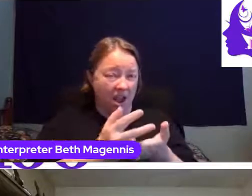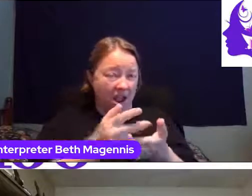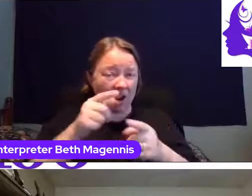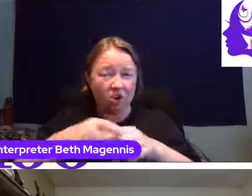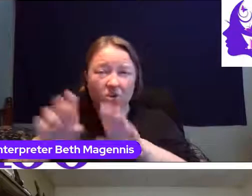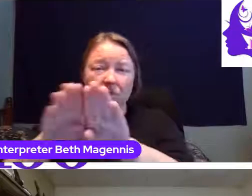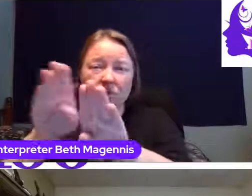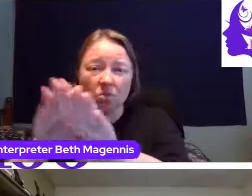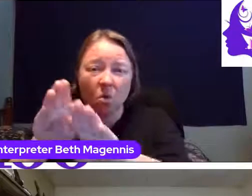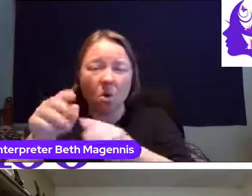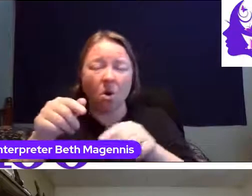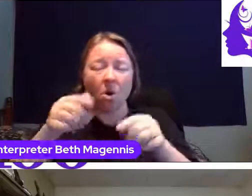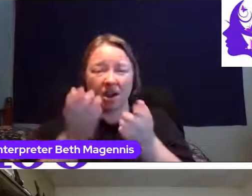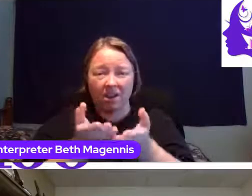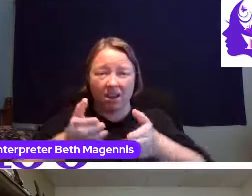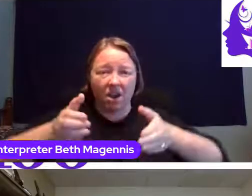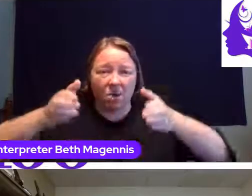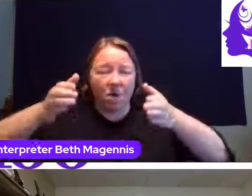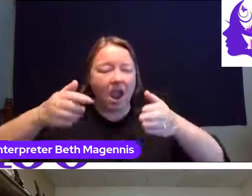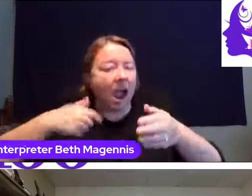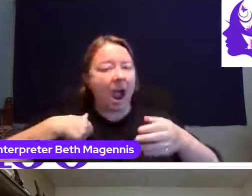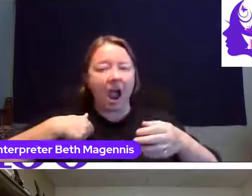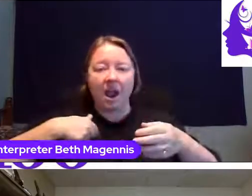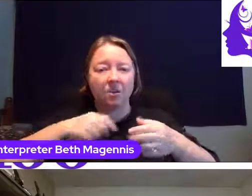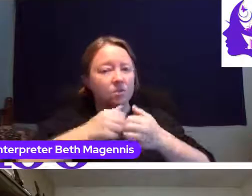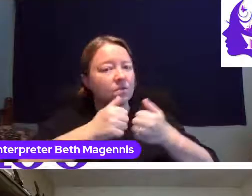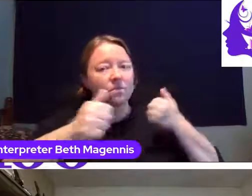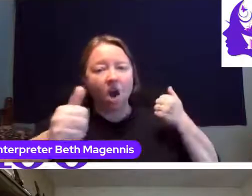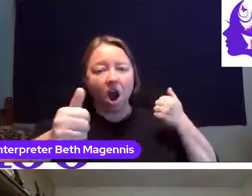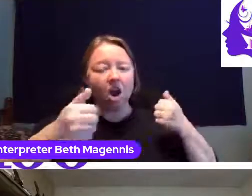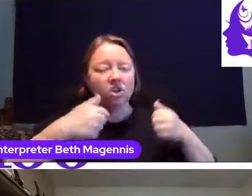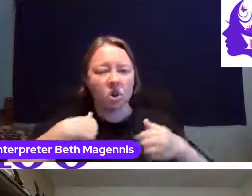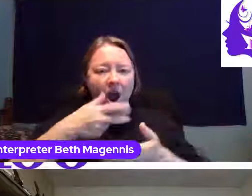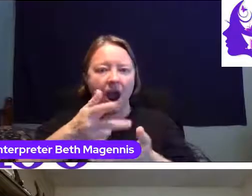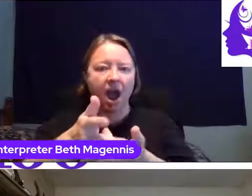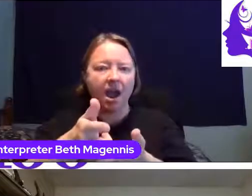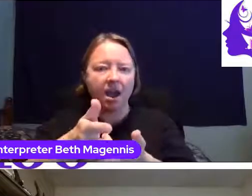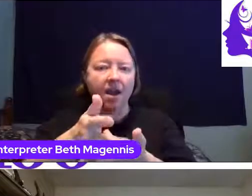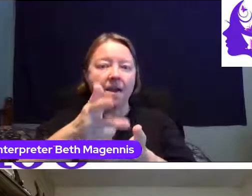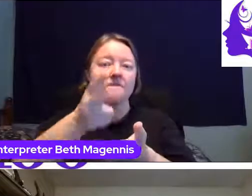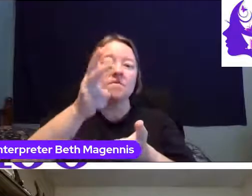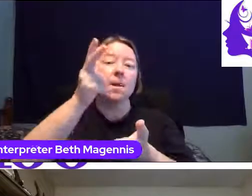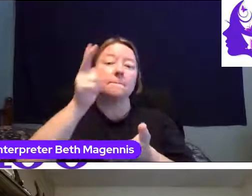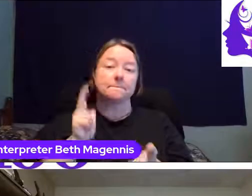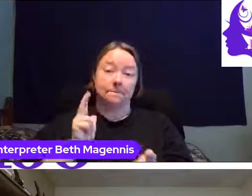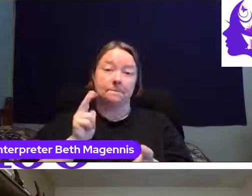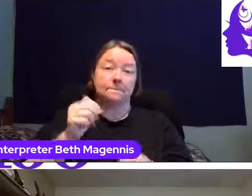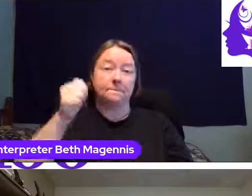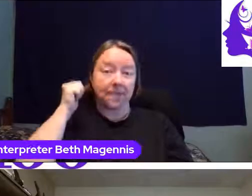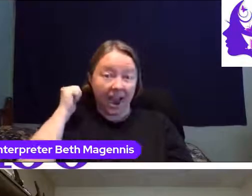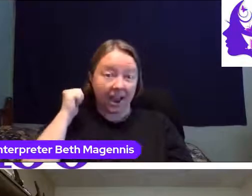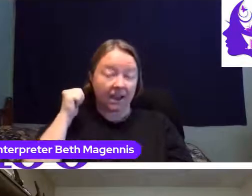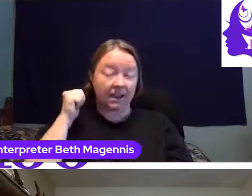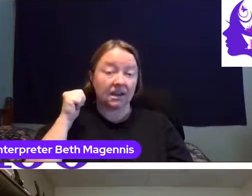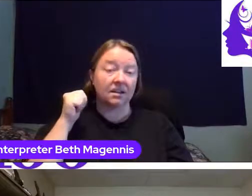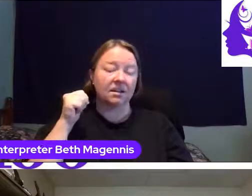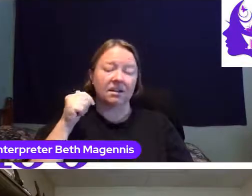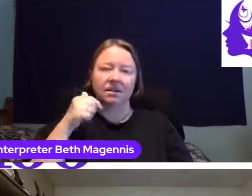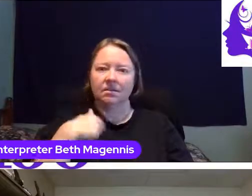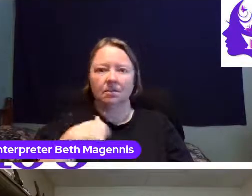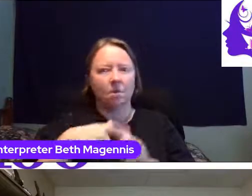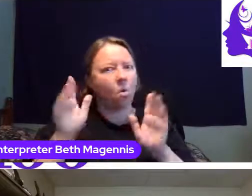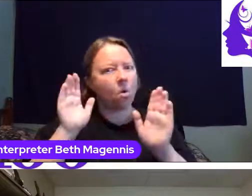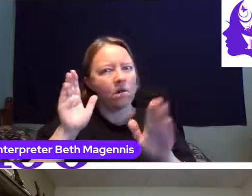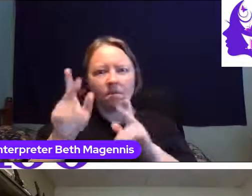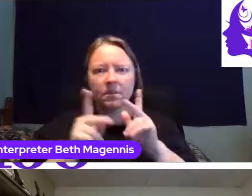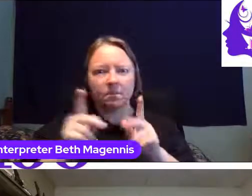curb cutaway, and I flipped backwards in my wheelchair. It flipped me, and just wonderful people that were